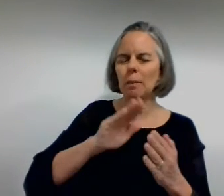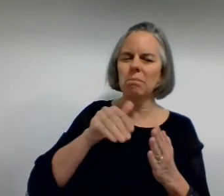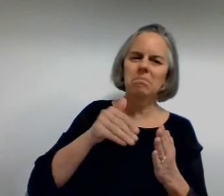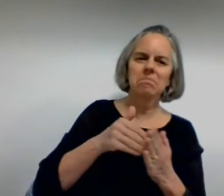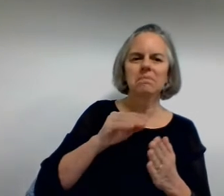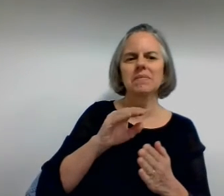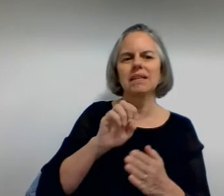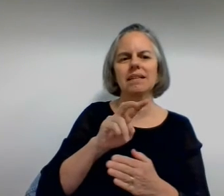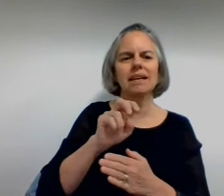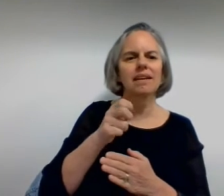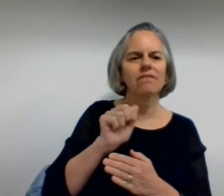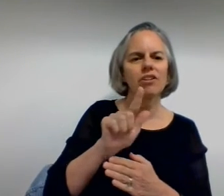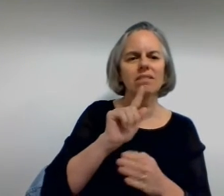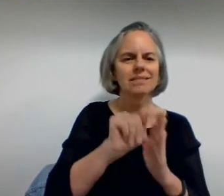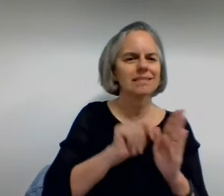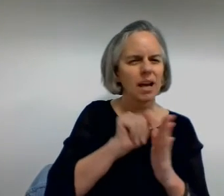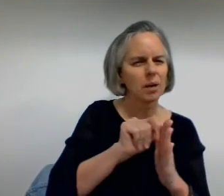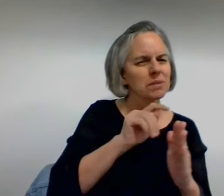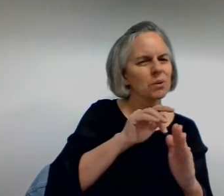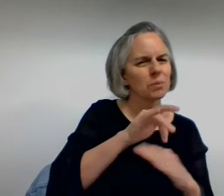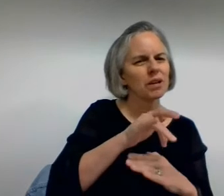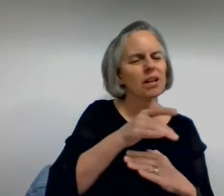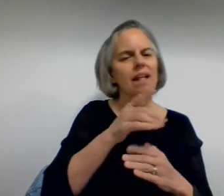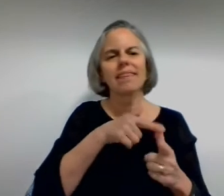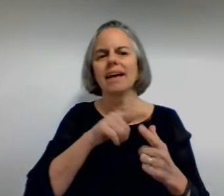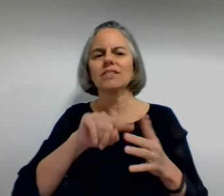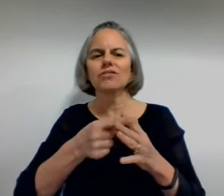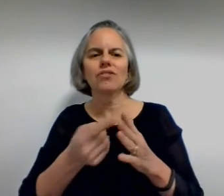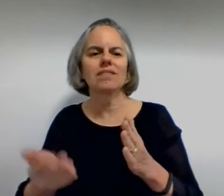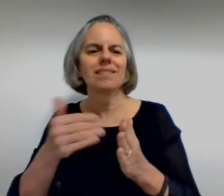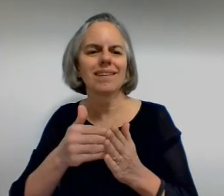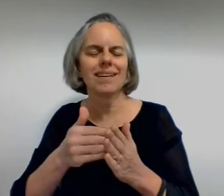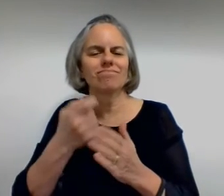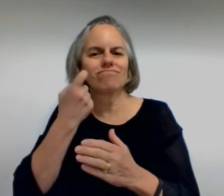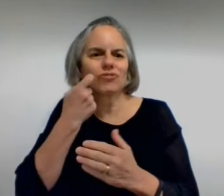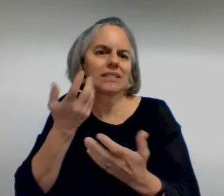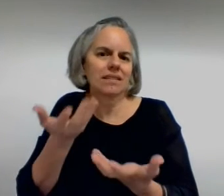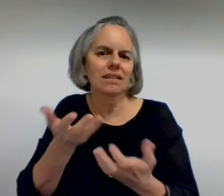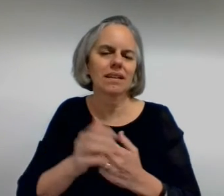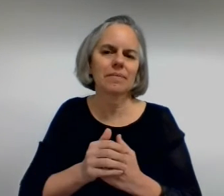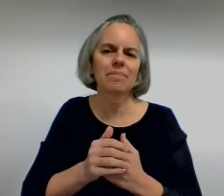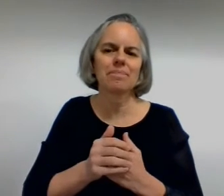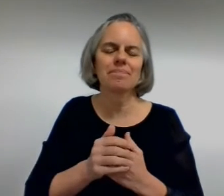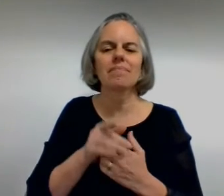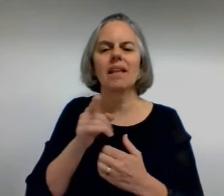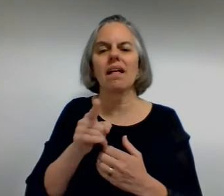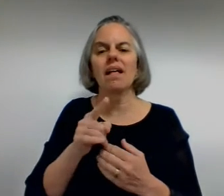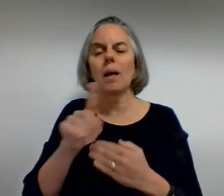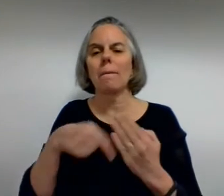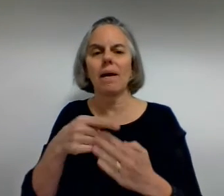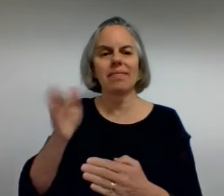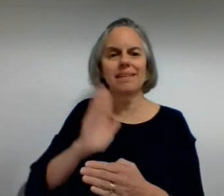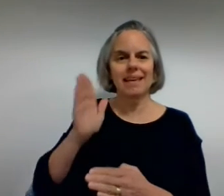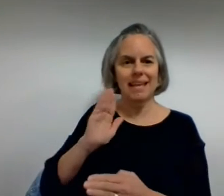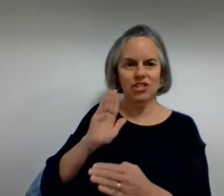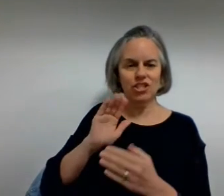in medieval times or earlier than medieval times, and then not started again until kind of recently. So this is about